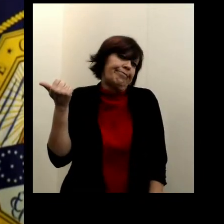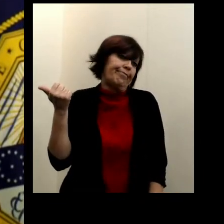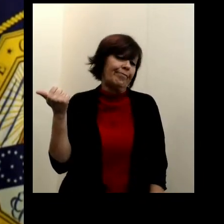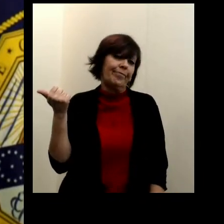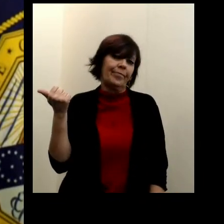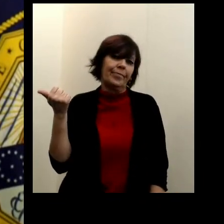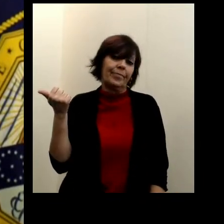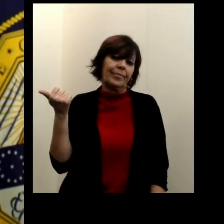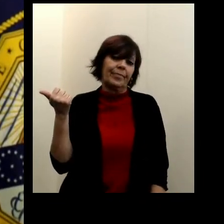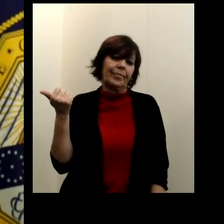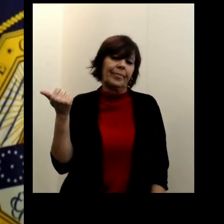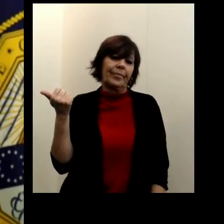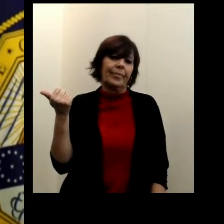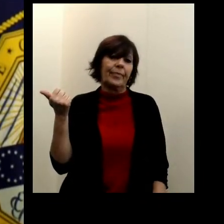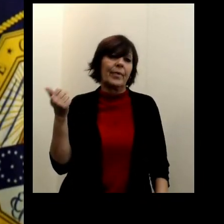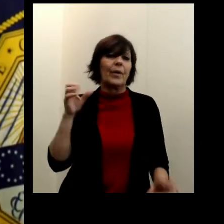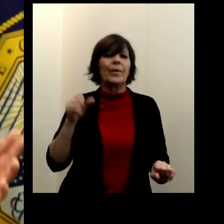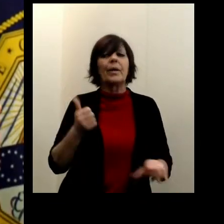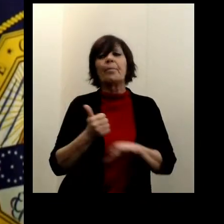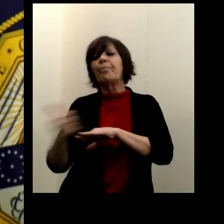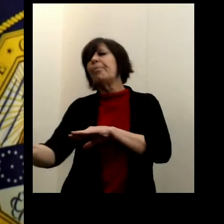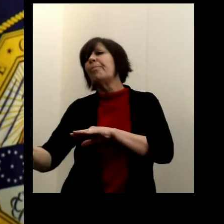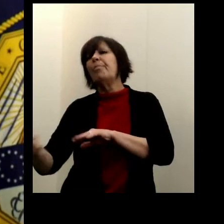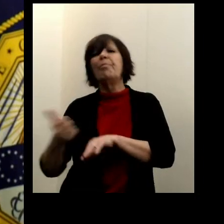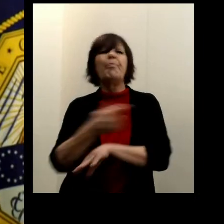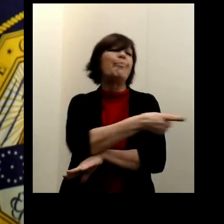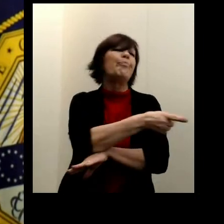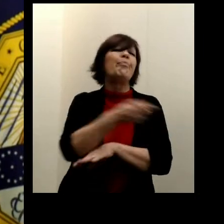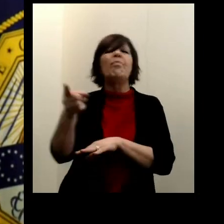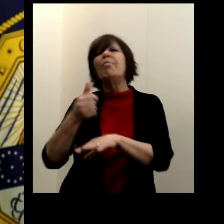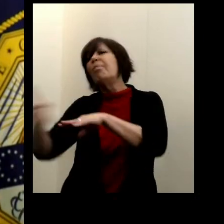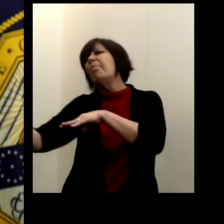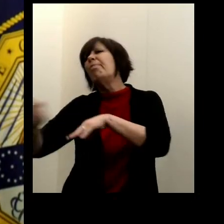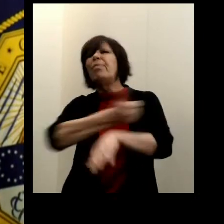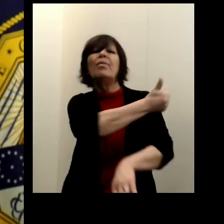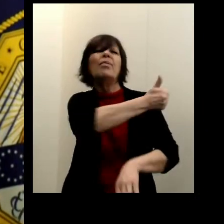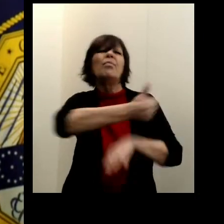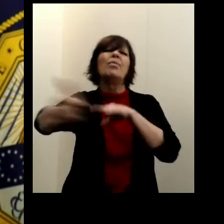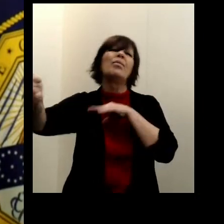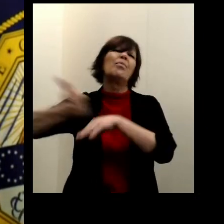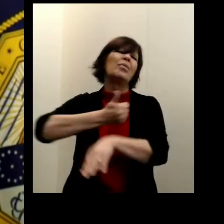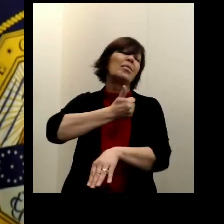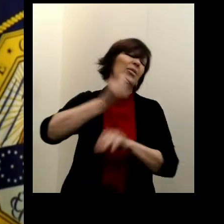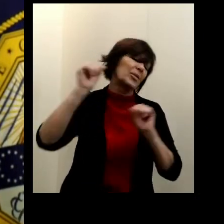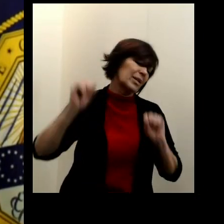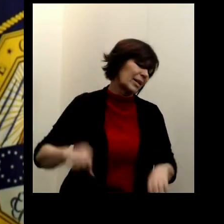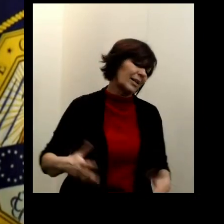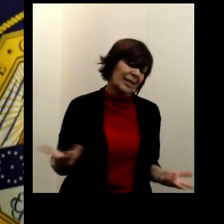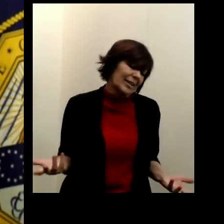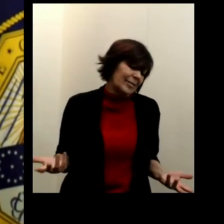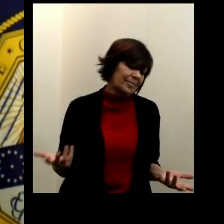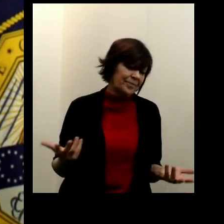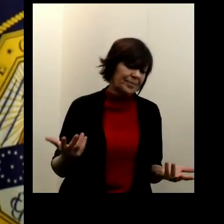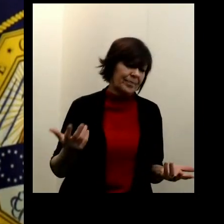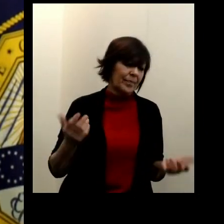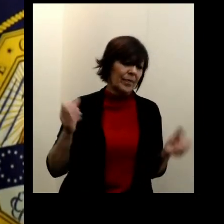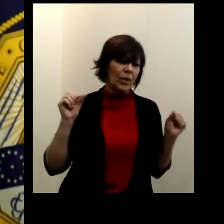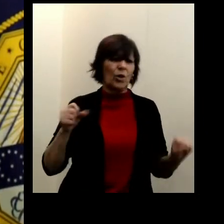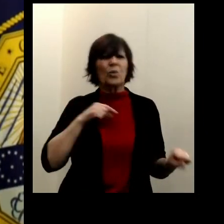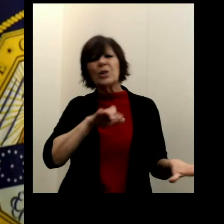You can point the finger at many different things. You can point the finger at Erie County government. Did we do a better job? Maybe, maybe not. Could we have, I should